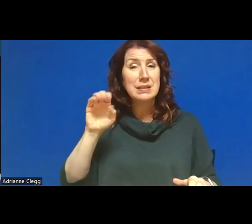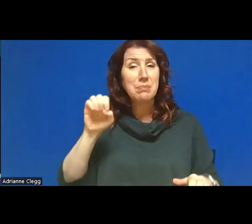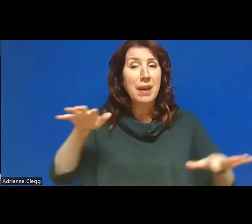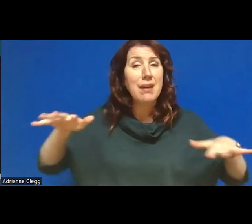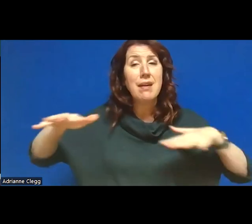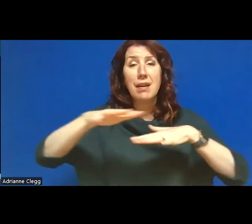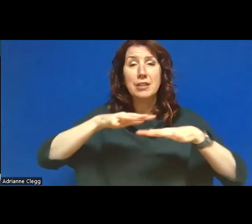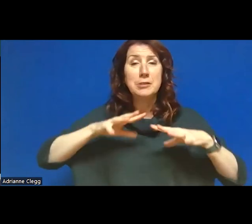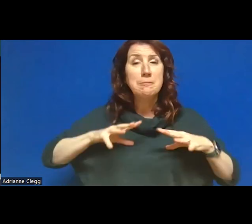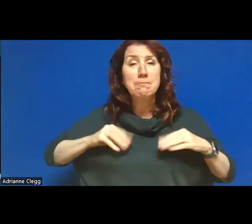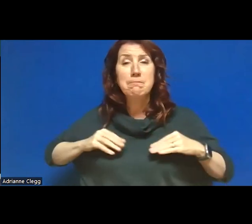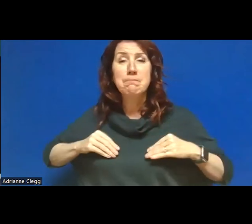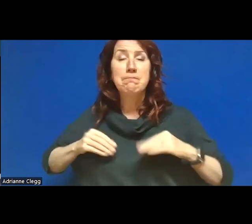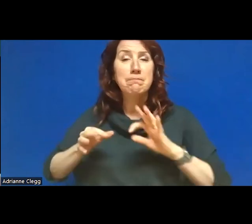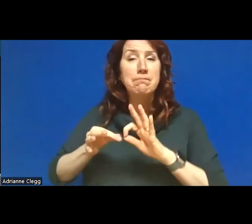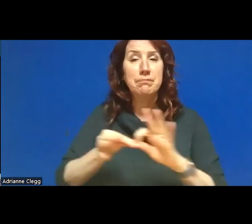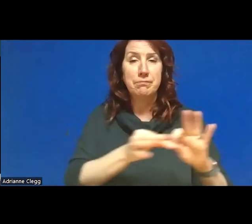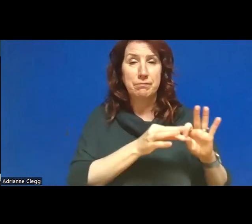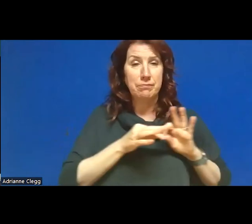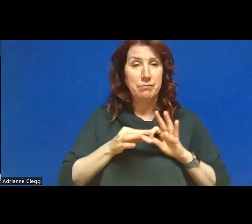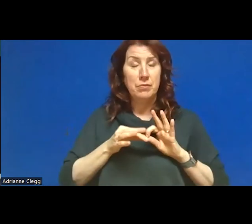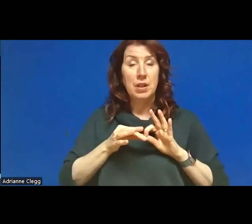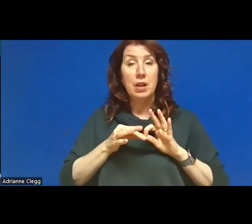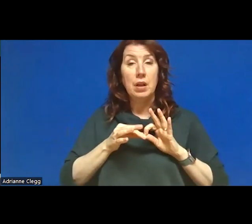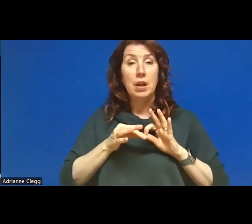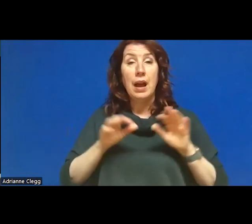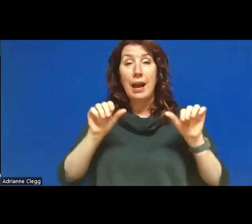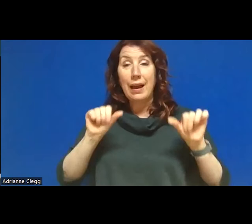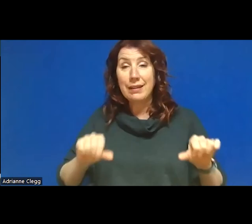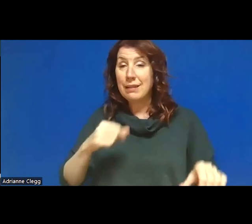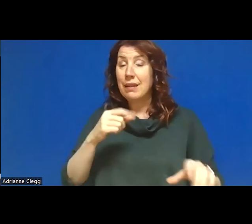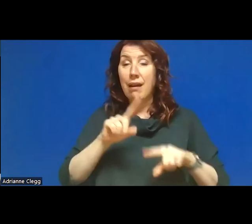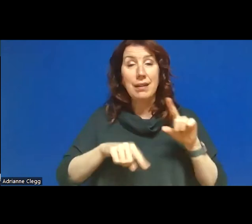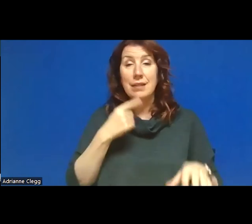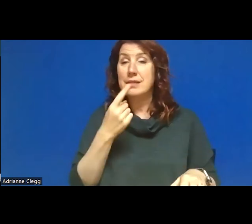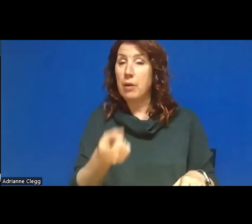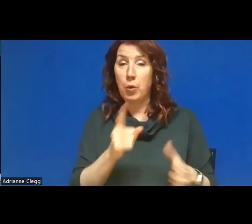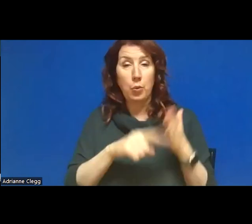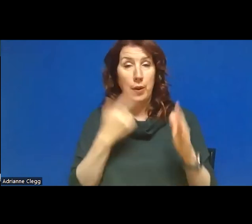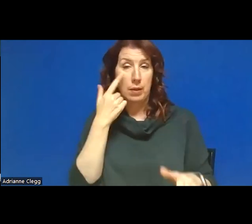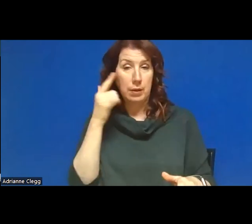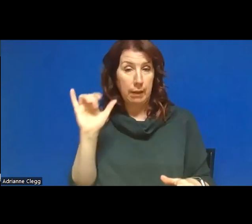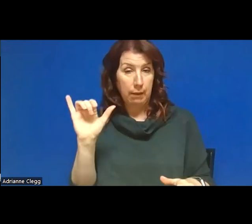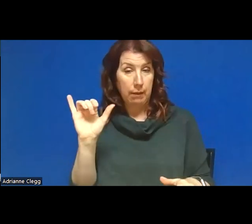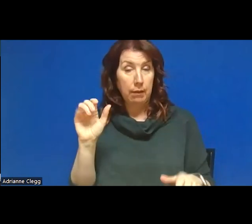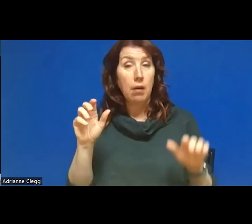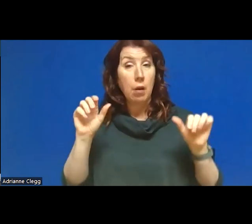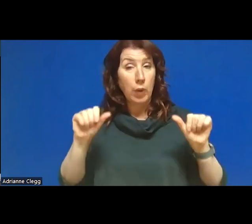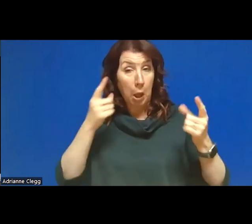I can't tell you what that'll look like. I could collaborate with you to make sure that we are caring for